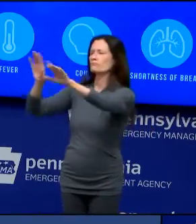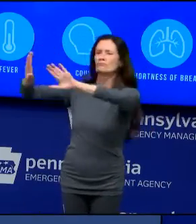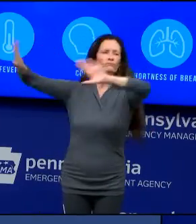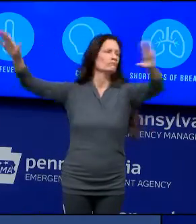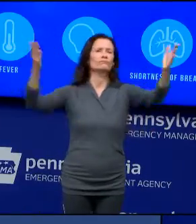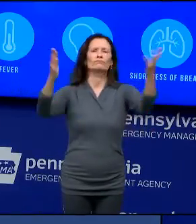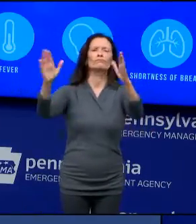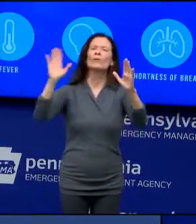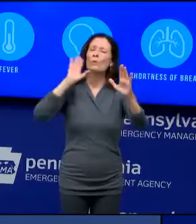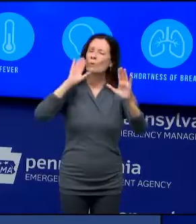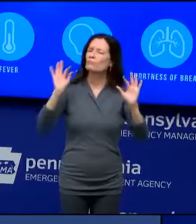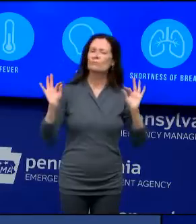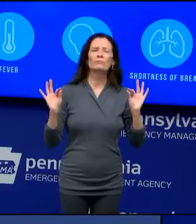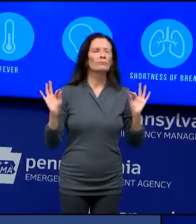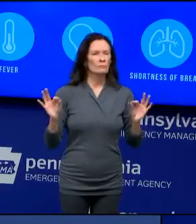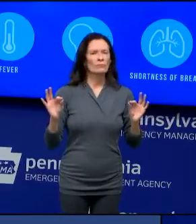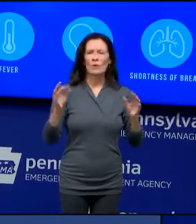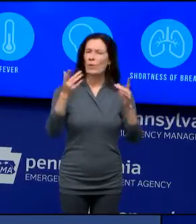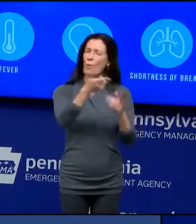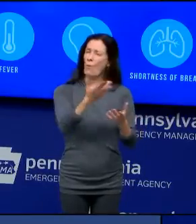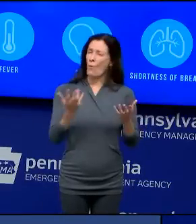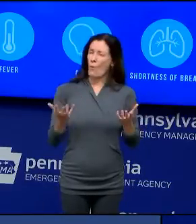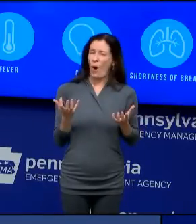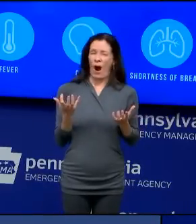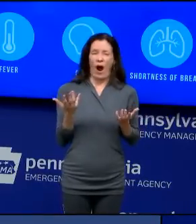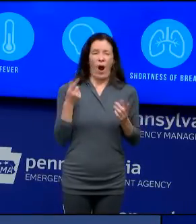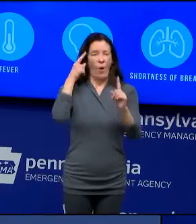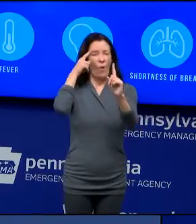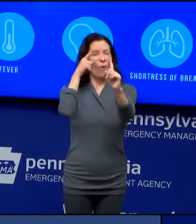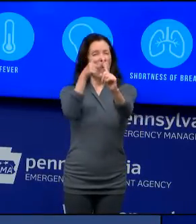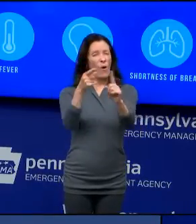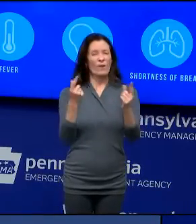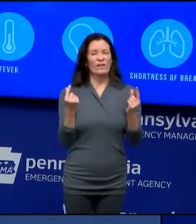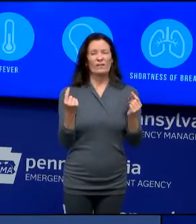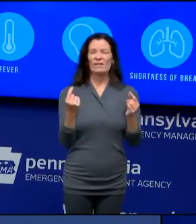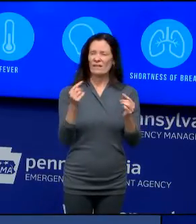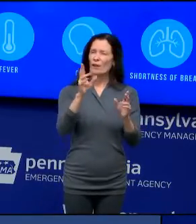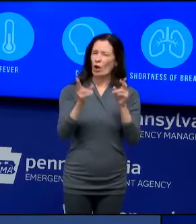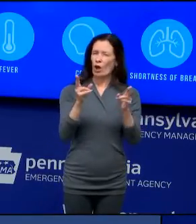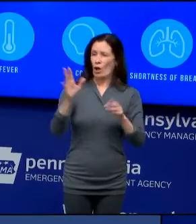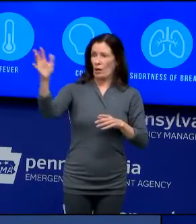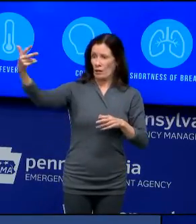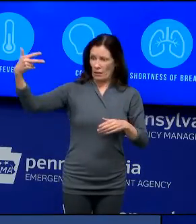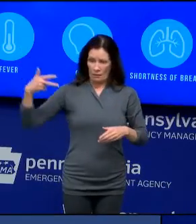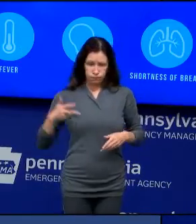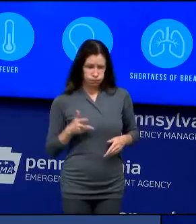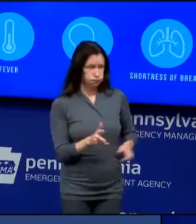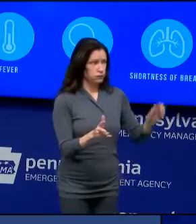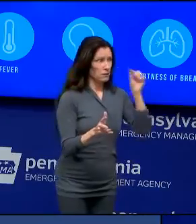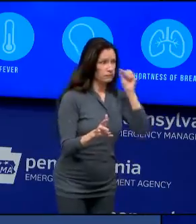and then go right home. From WNEP, an antiviral drug called